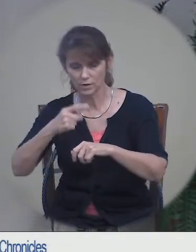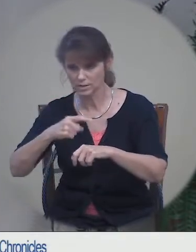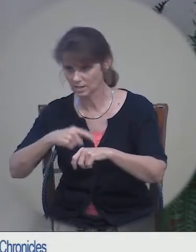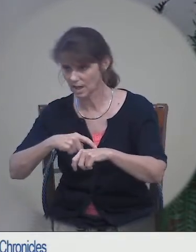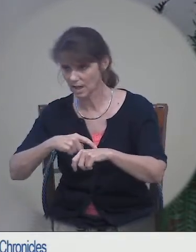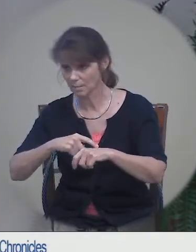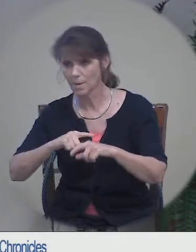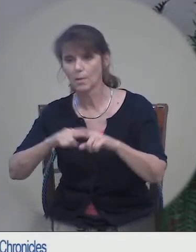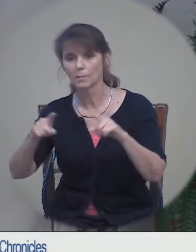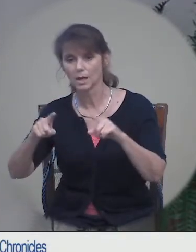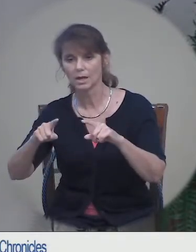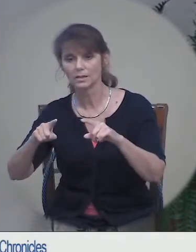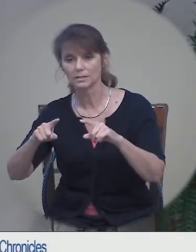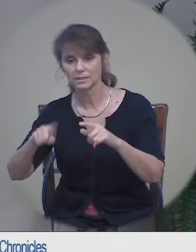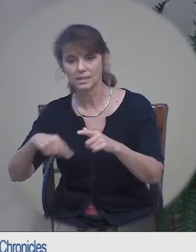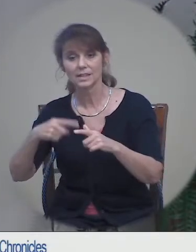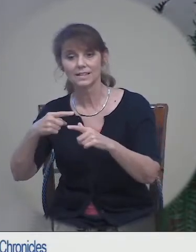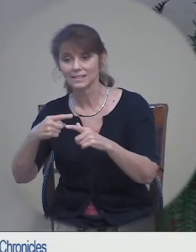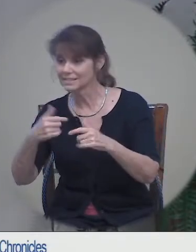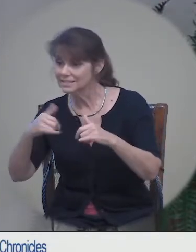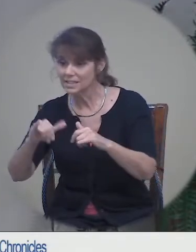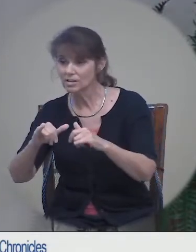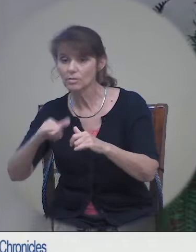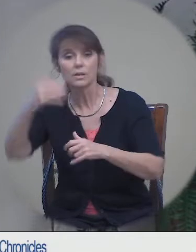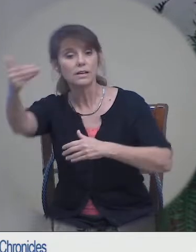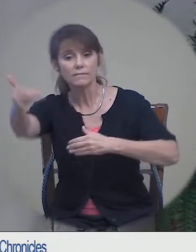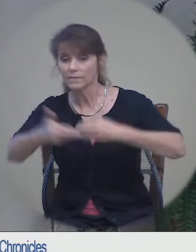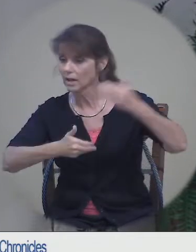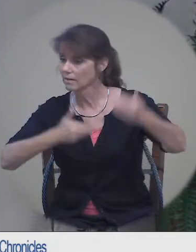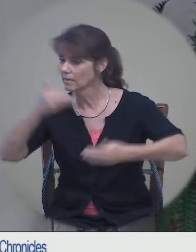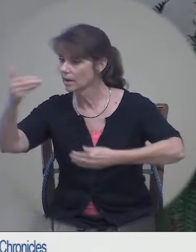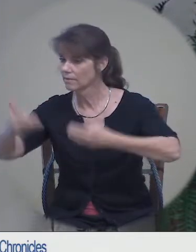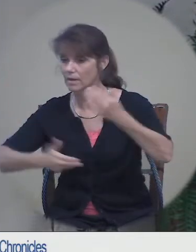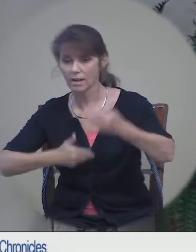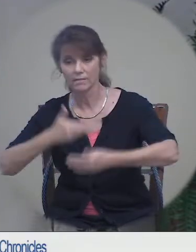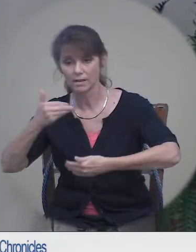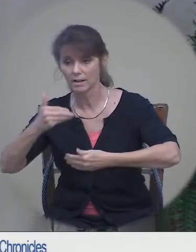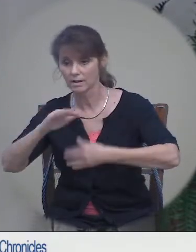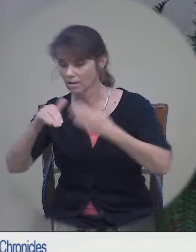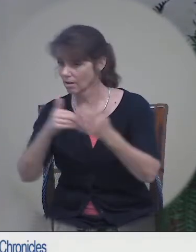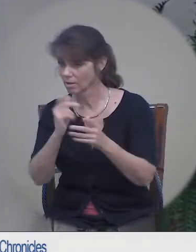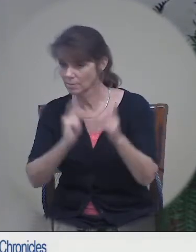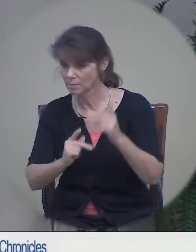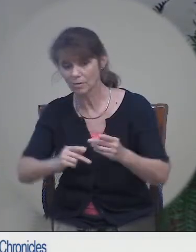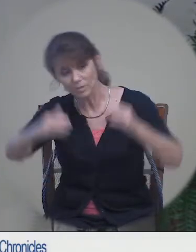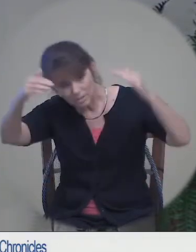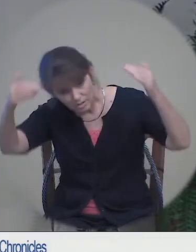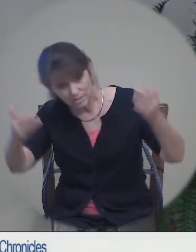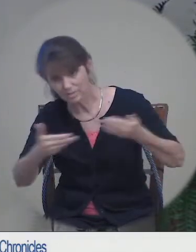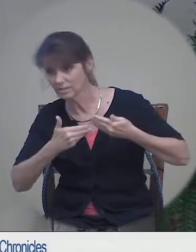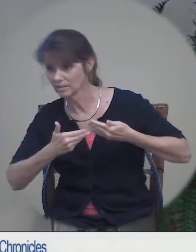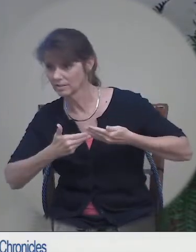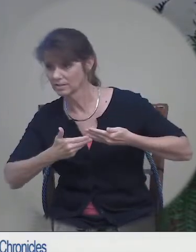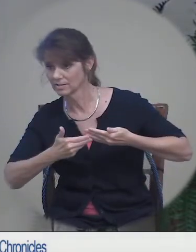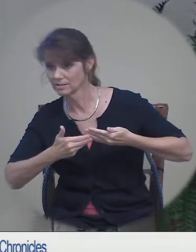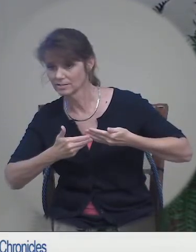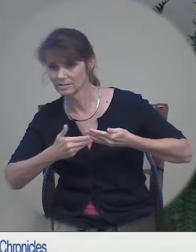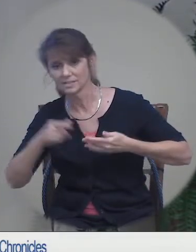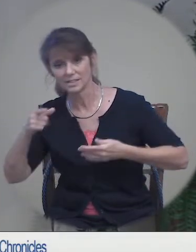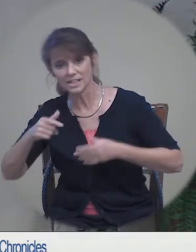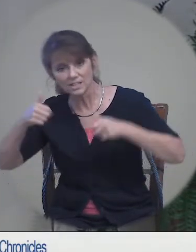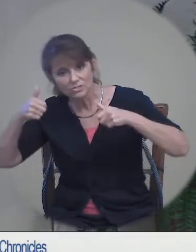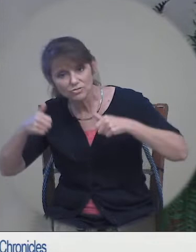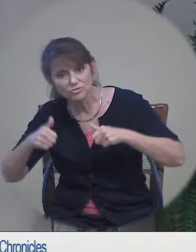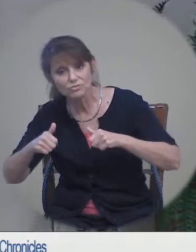everything done. But they invited everyone. You know what Hezekiah is doing here? He's trying to